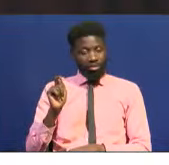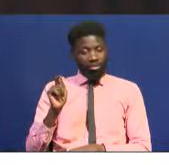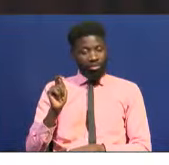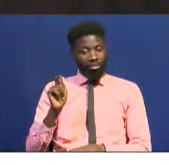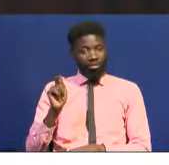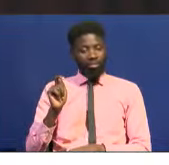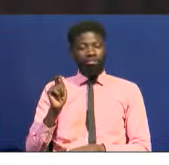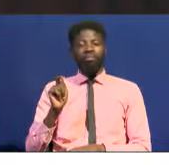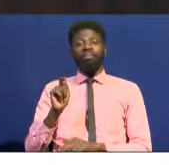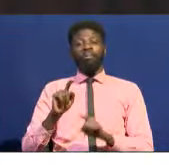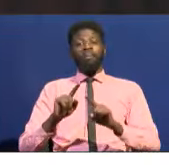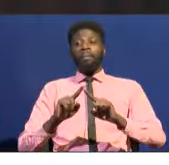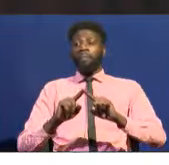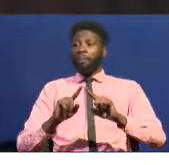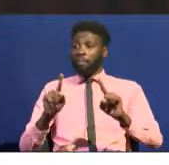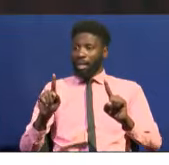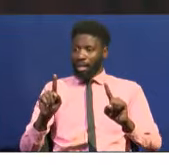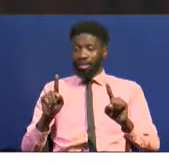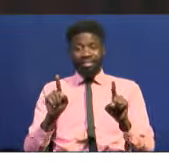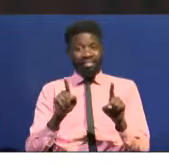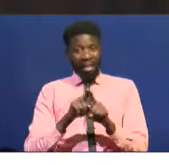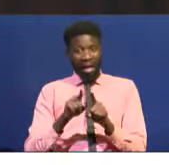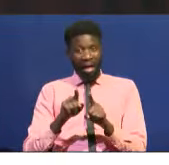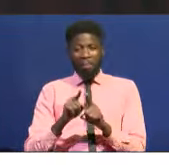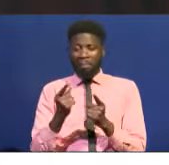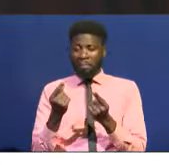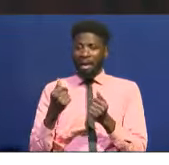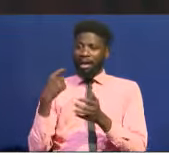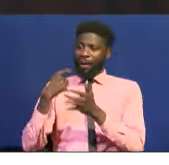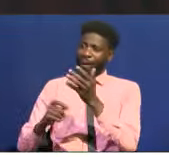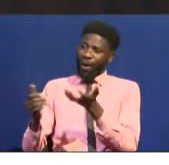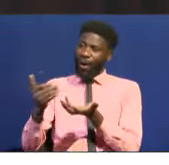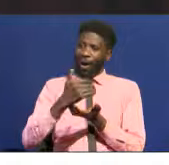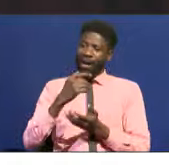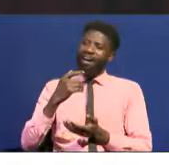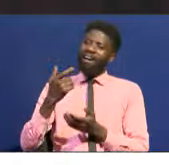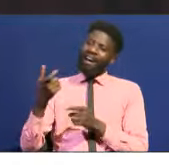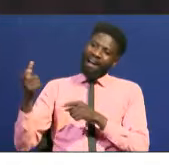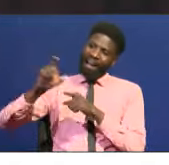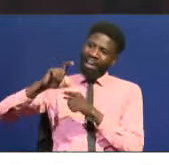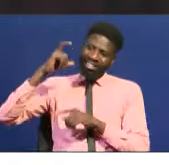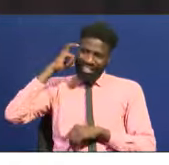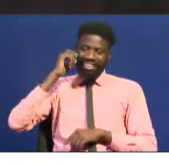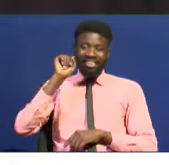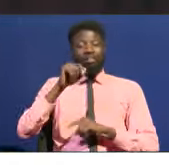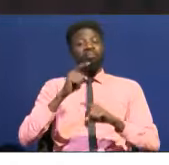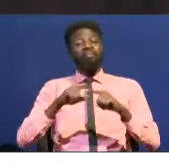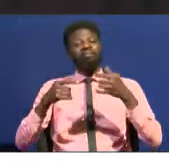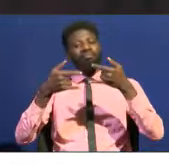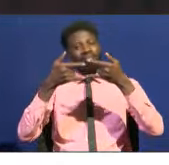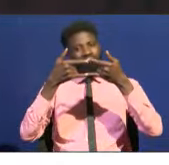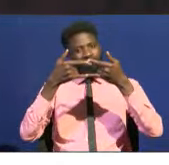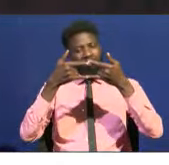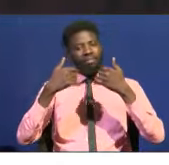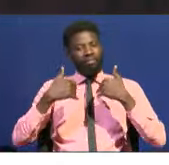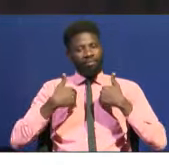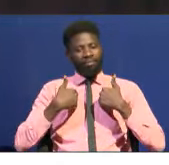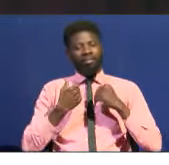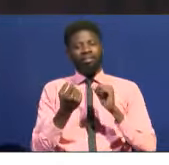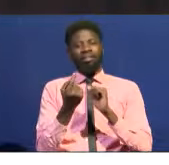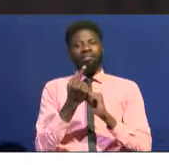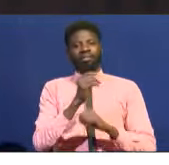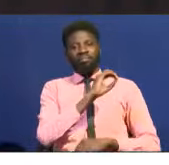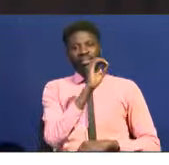revenue. However, even with this growth, our tax gap is still estimated at around 11% of